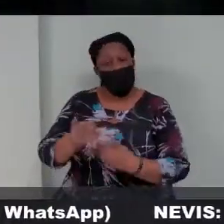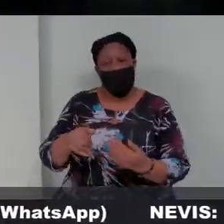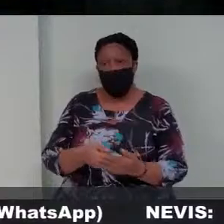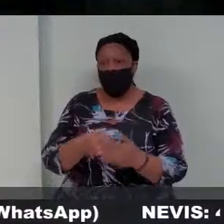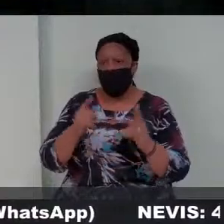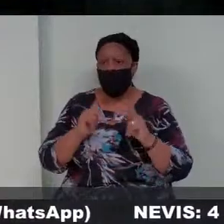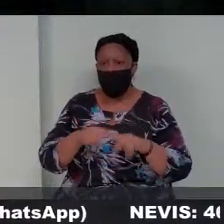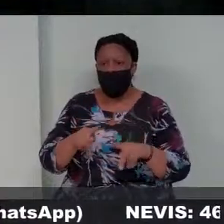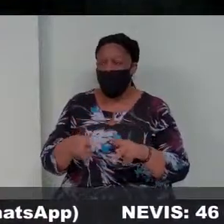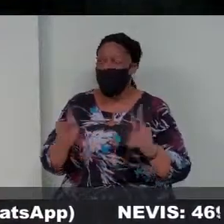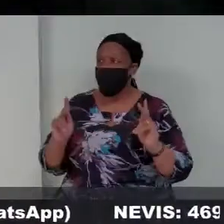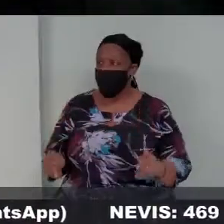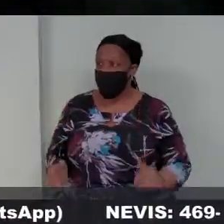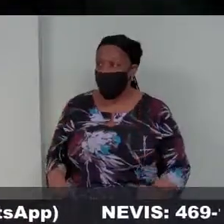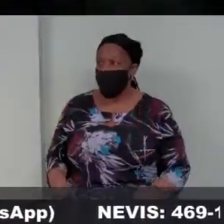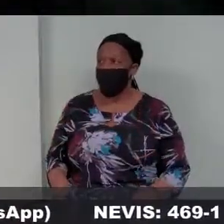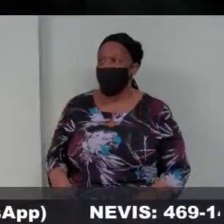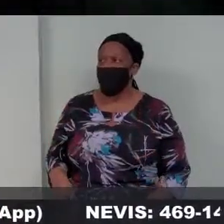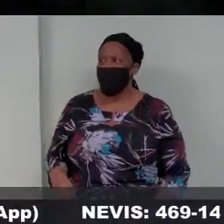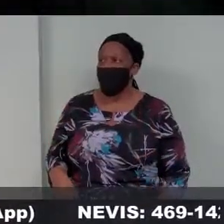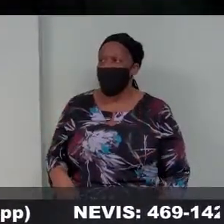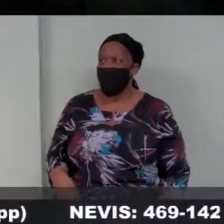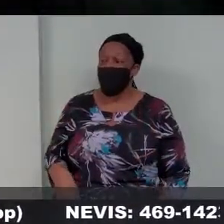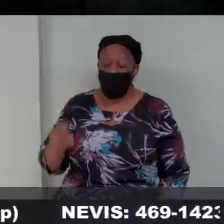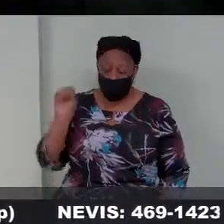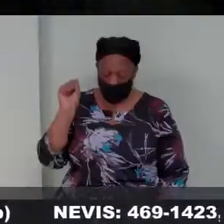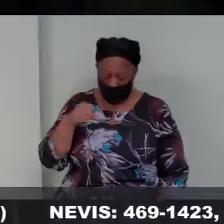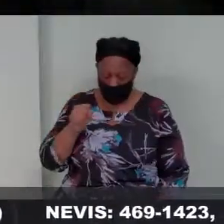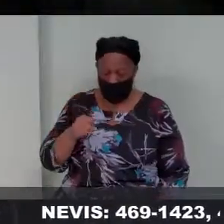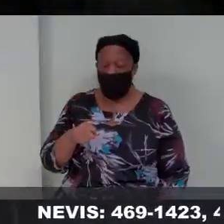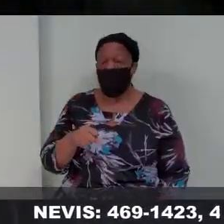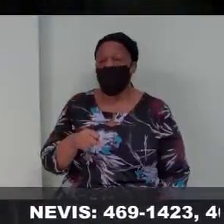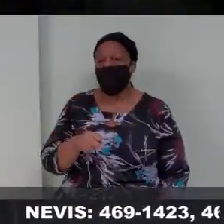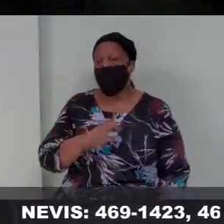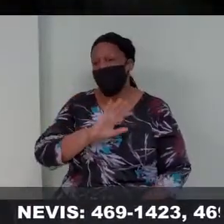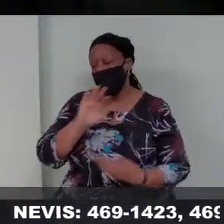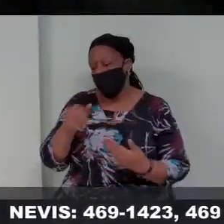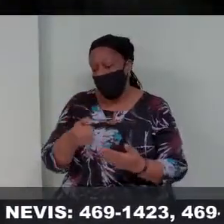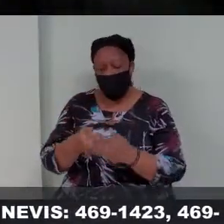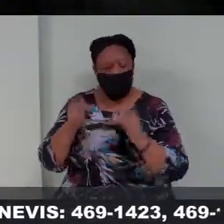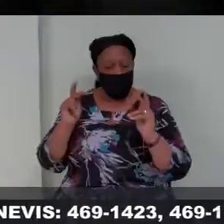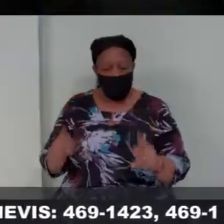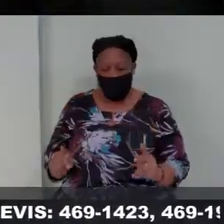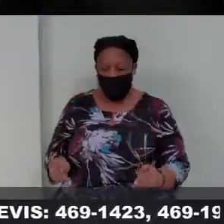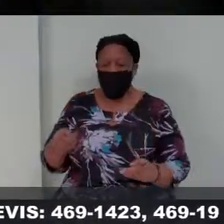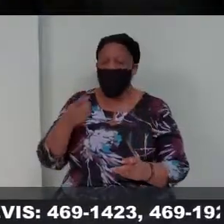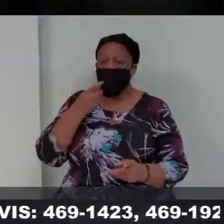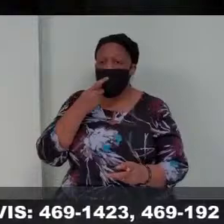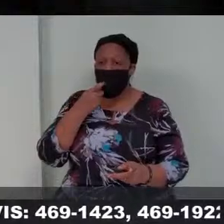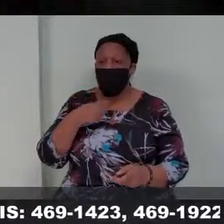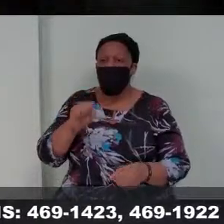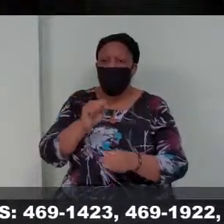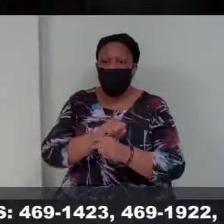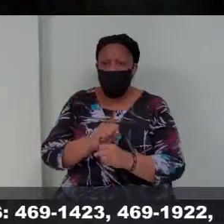question, that's the long answer. The short answer is yes. All our frontline workers have undergone